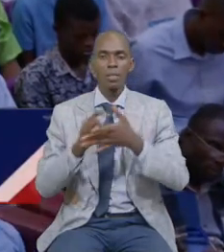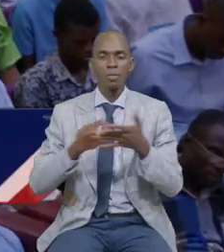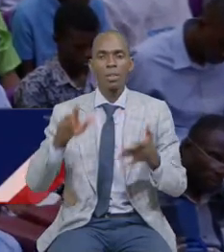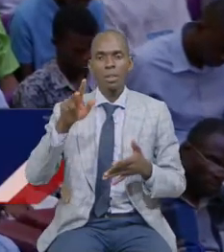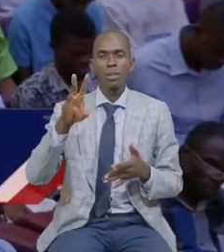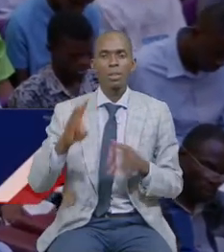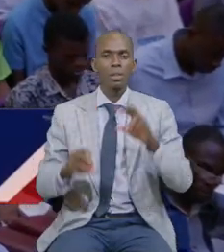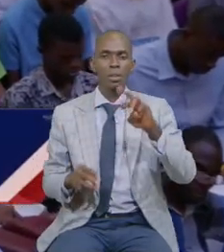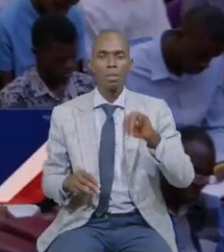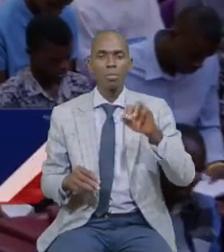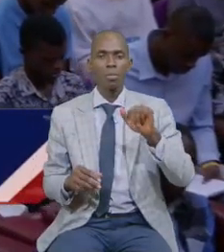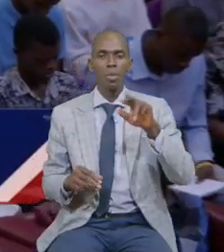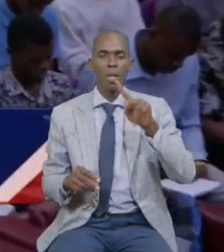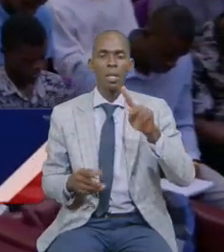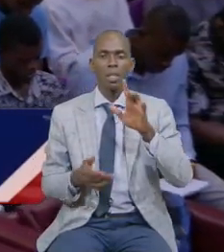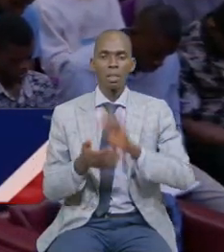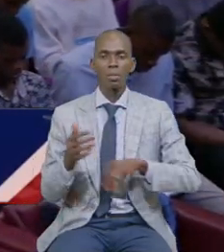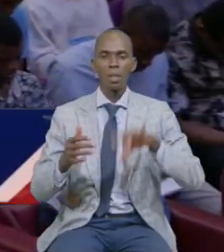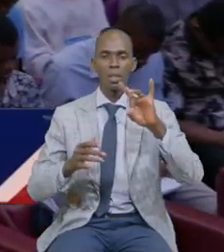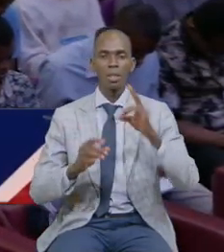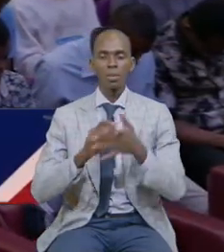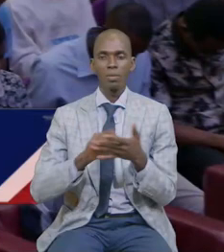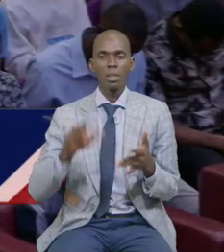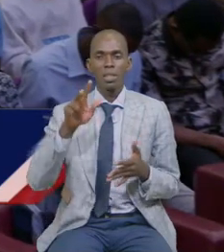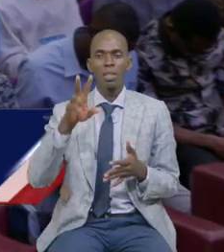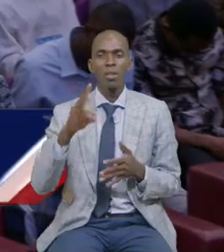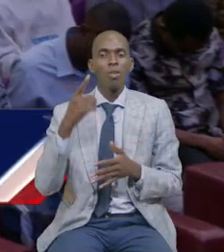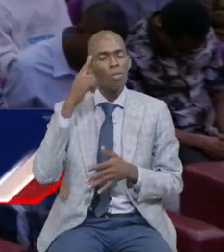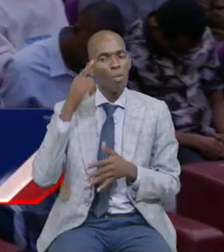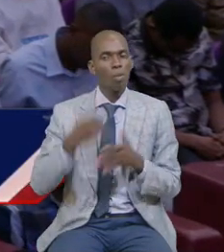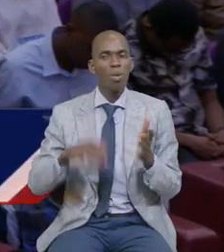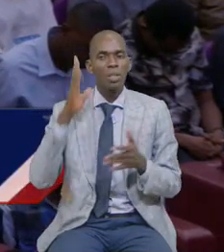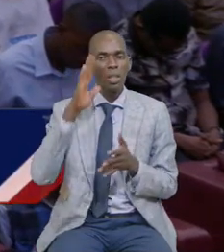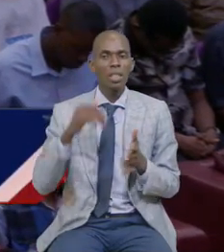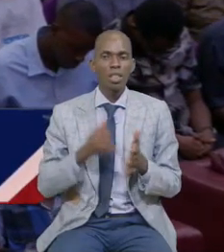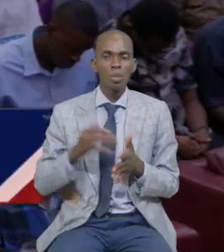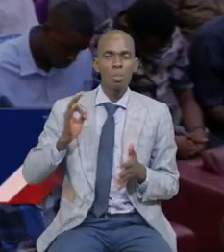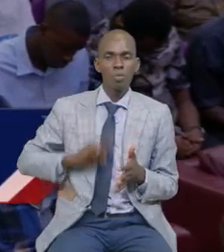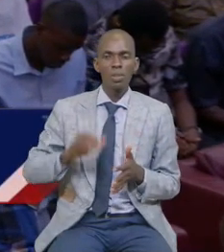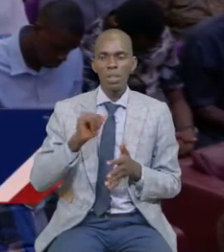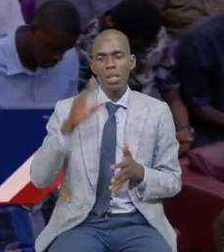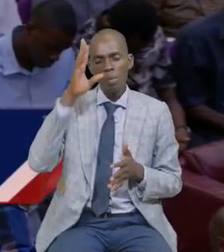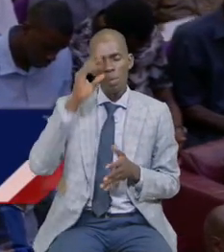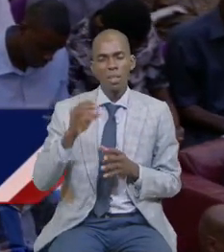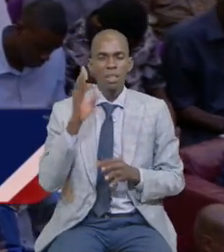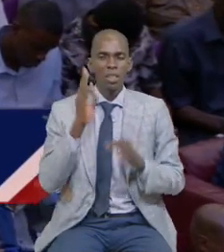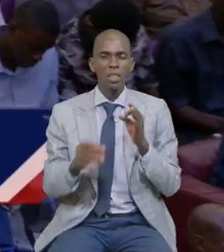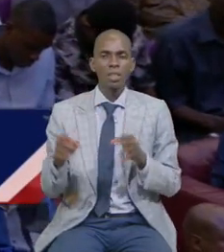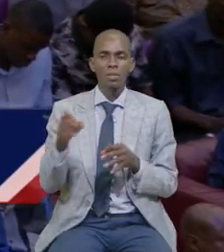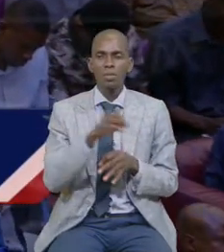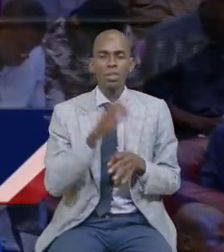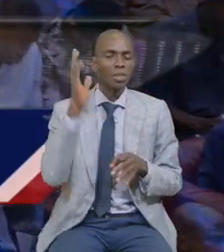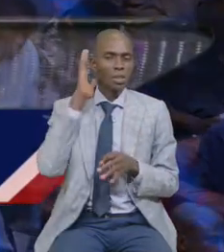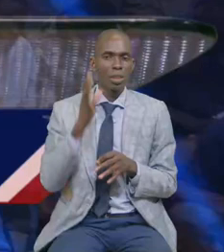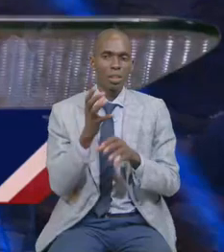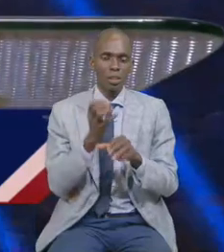36 for watch shall he profit a man if he shall gain the whole world and